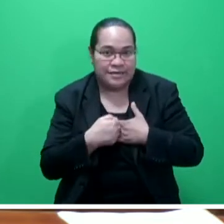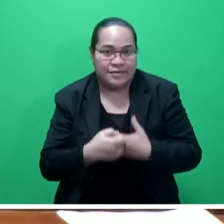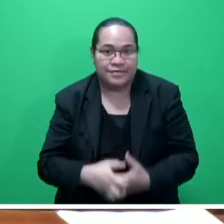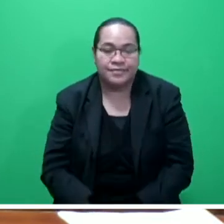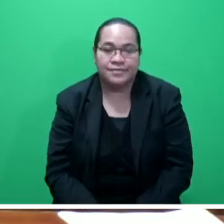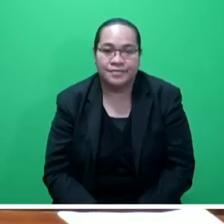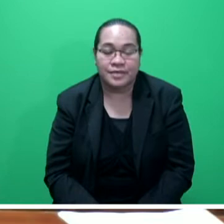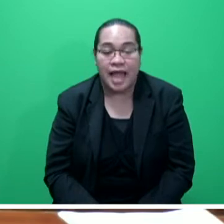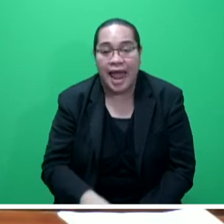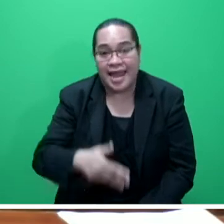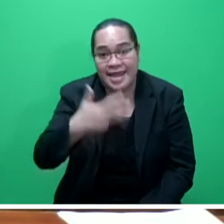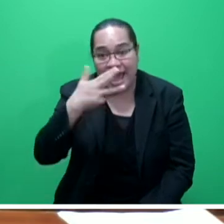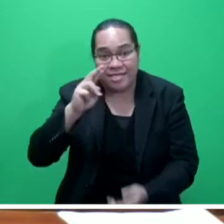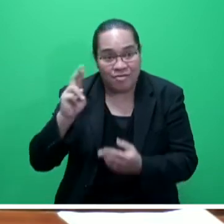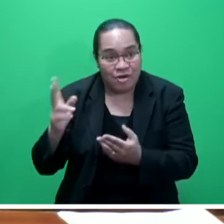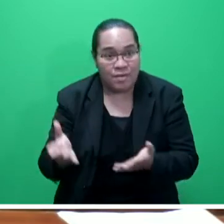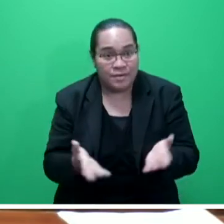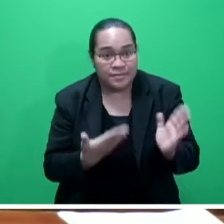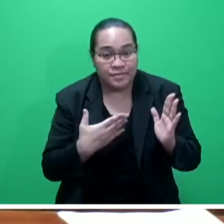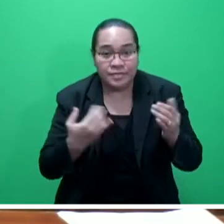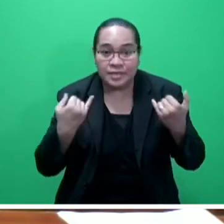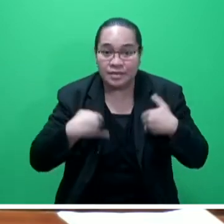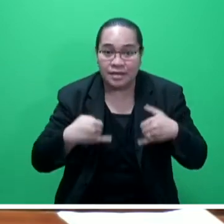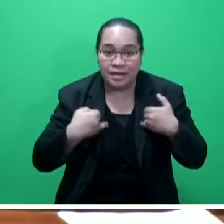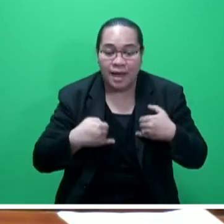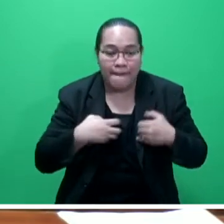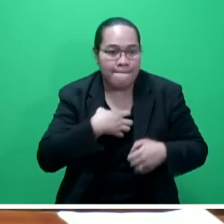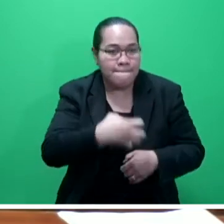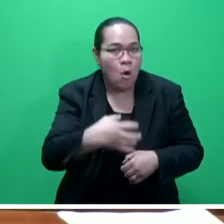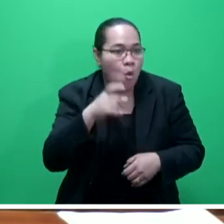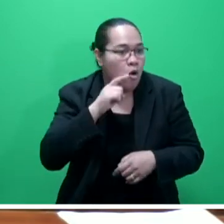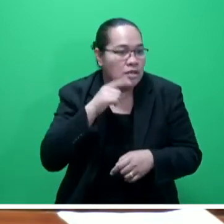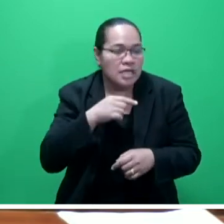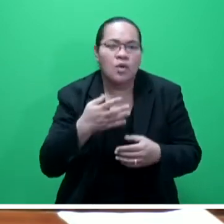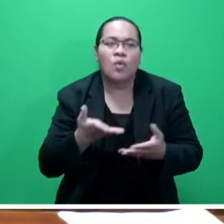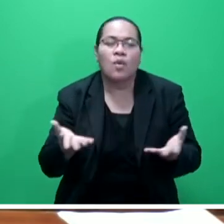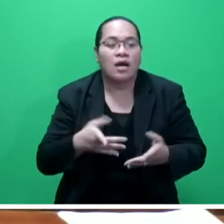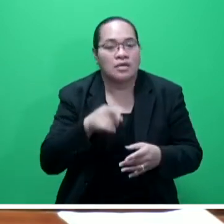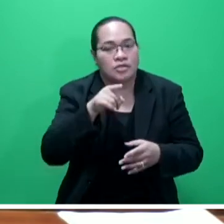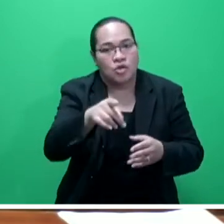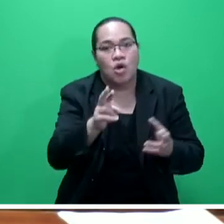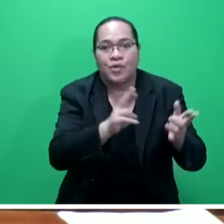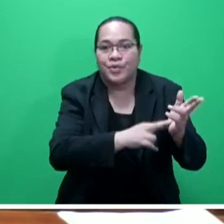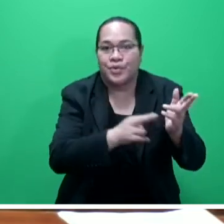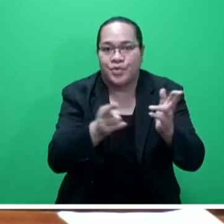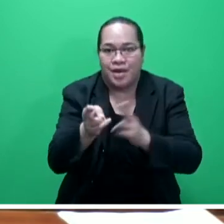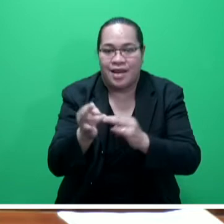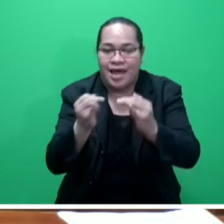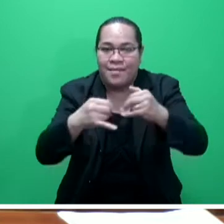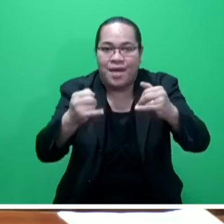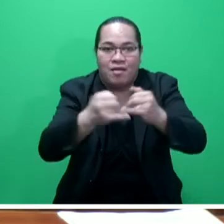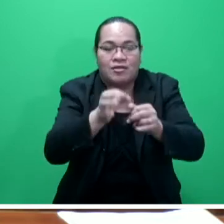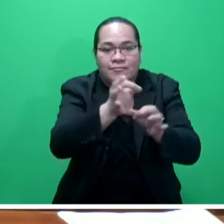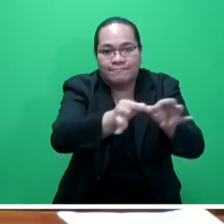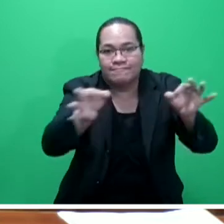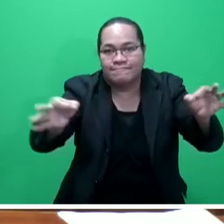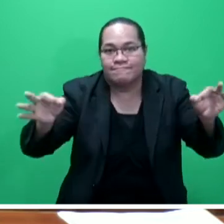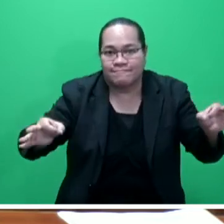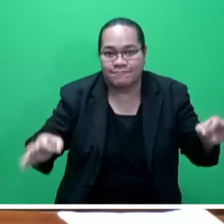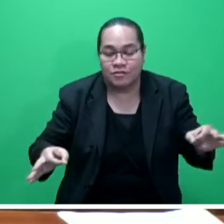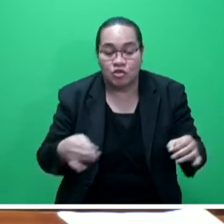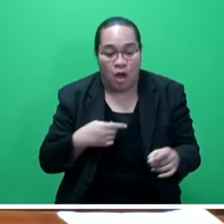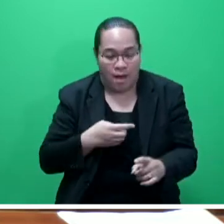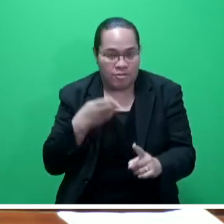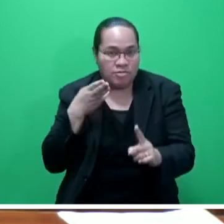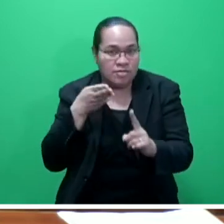9th recommendation, the implementation of more water supply developments in the rural and maritime areas. One of the major targets that we have in our NDP